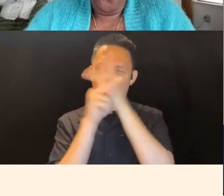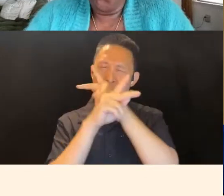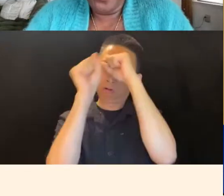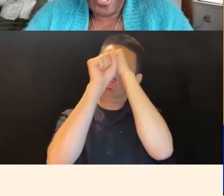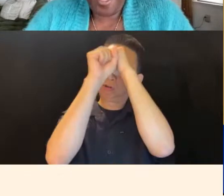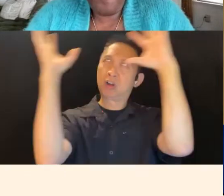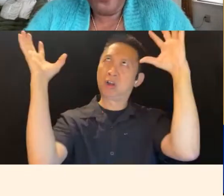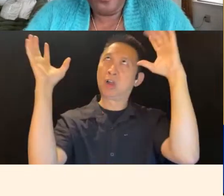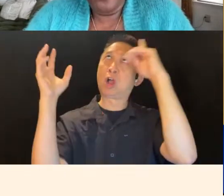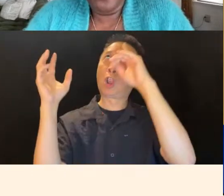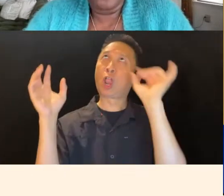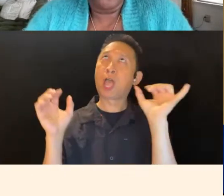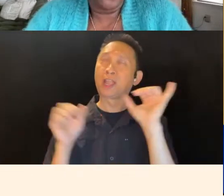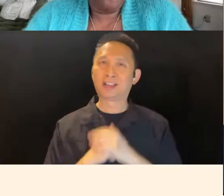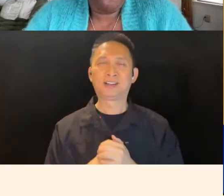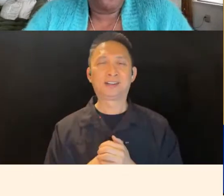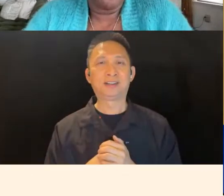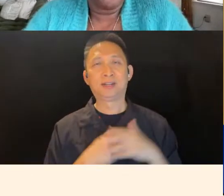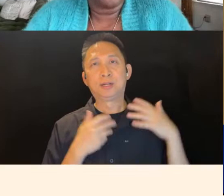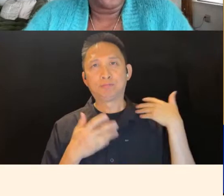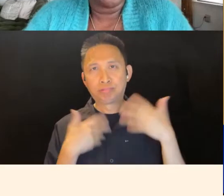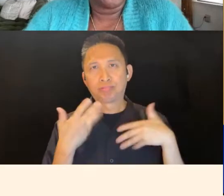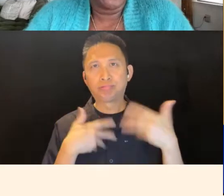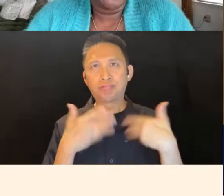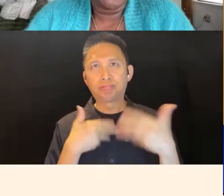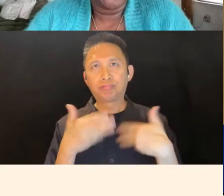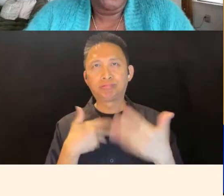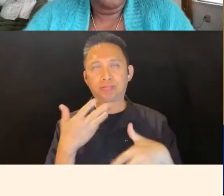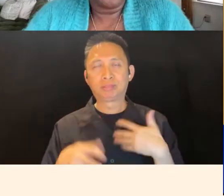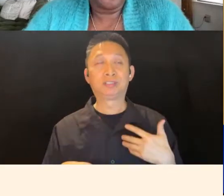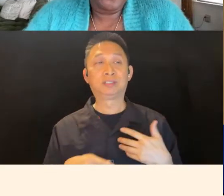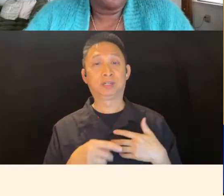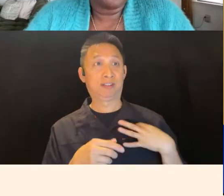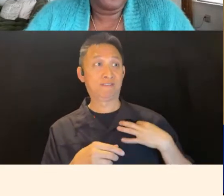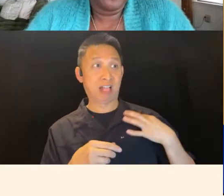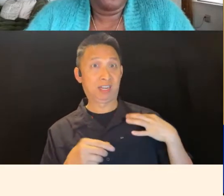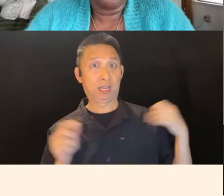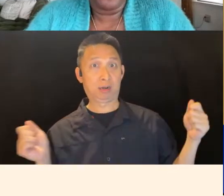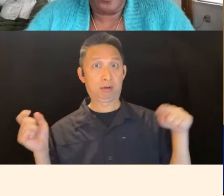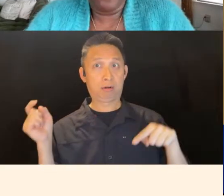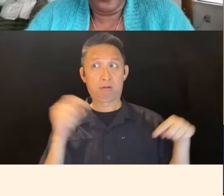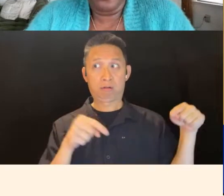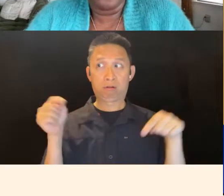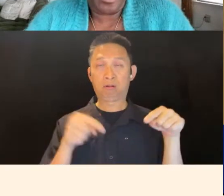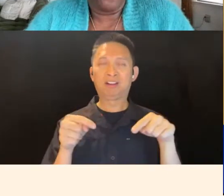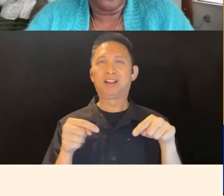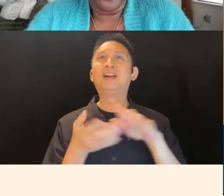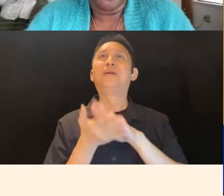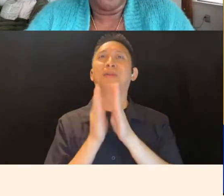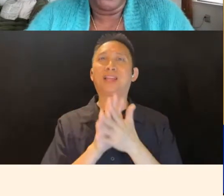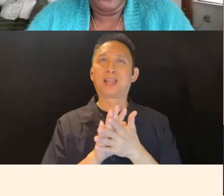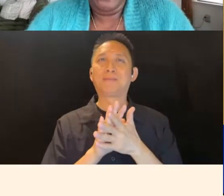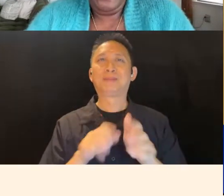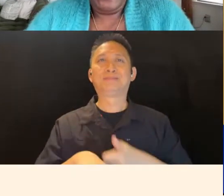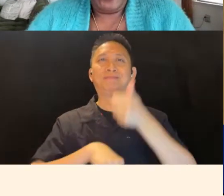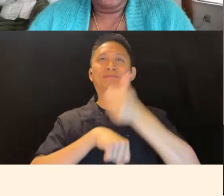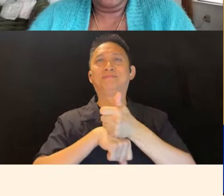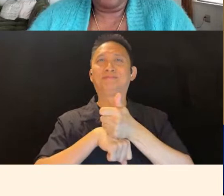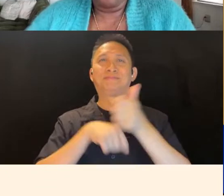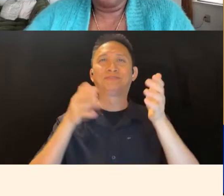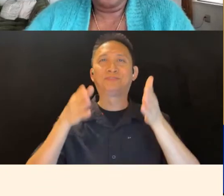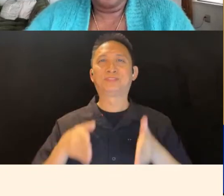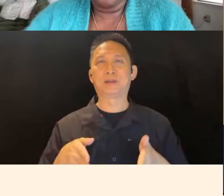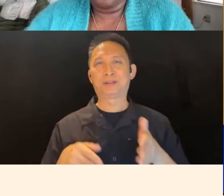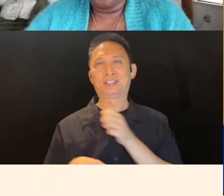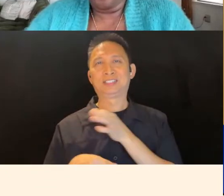eventually, what happened is that several of the volunteers turned out to be the founding staff collective. And